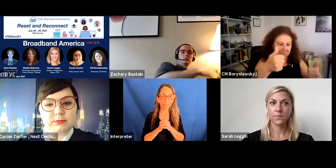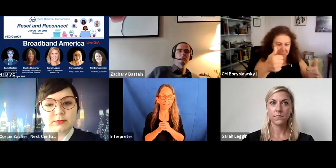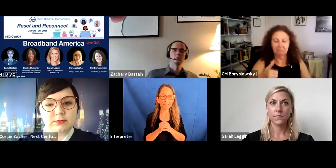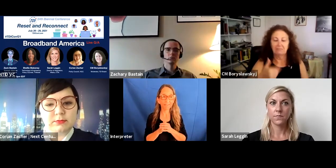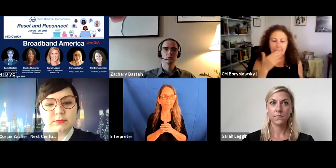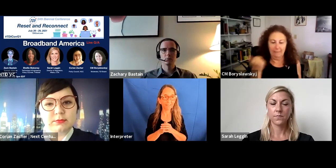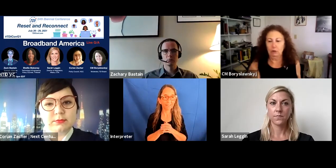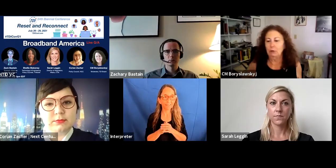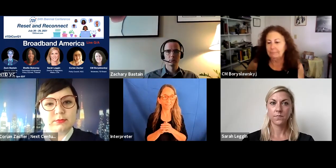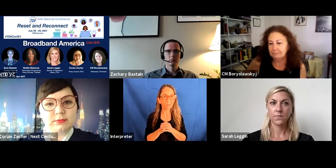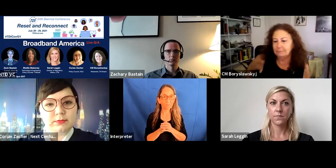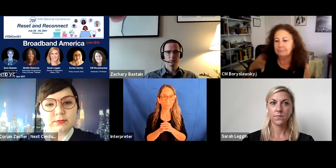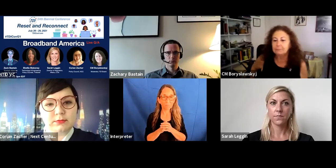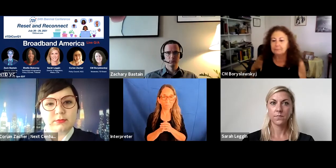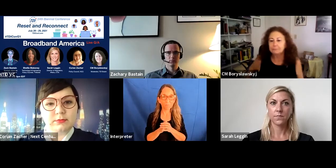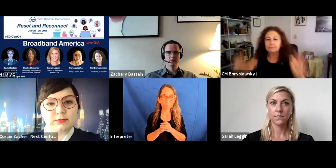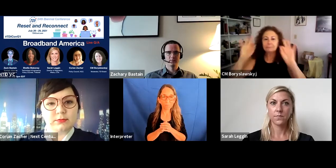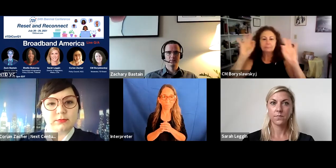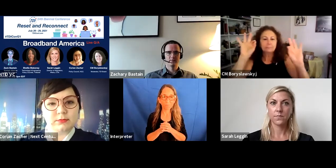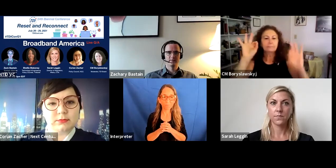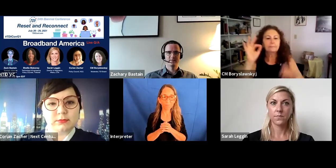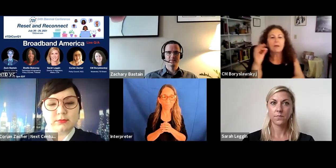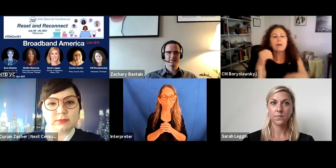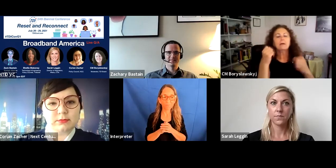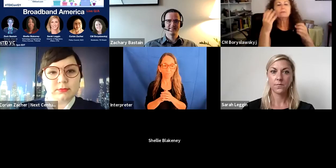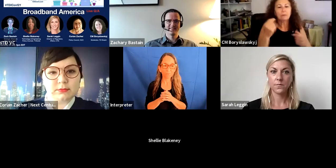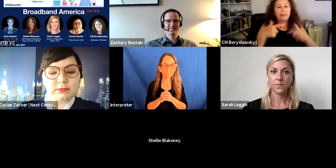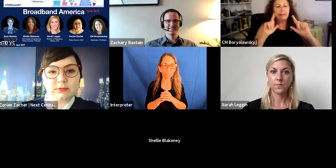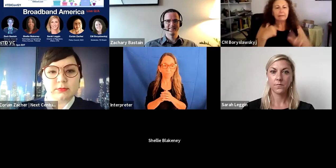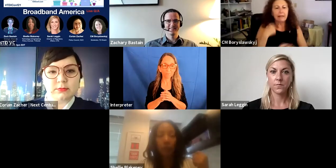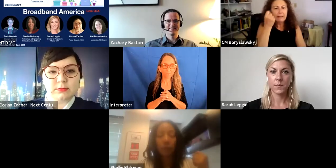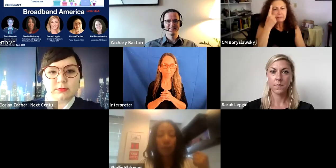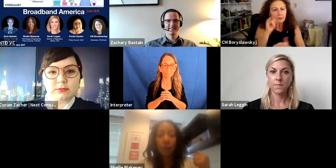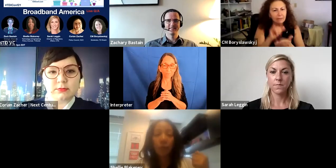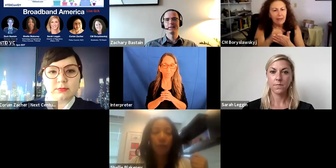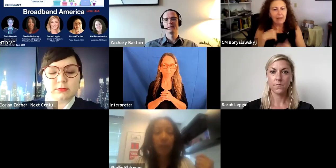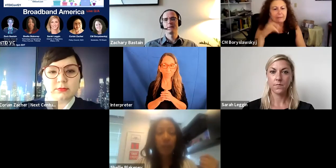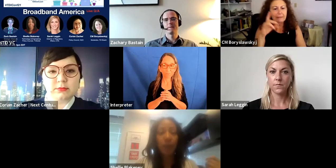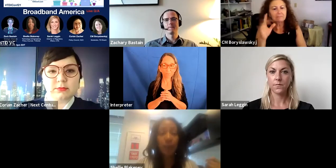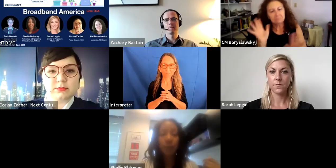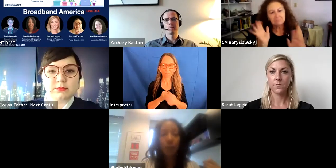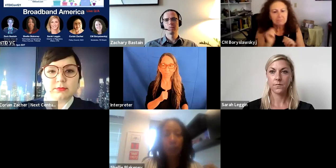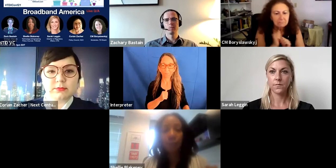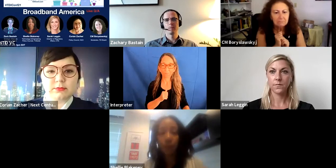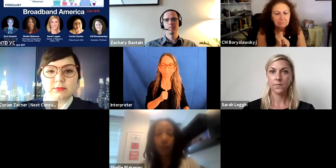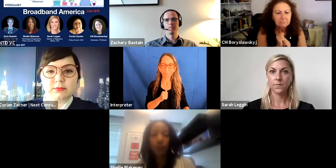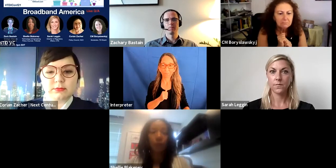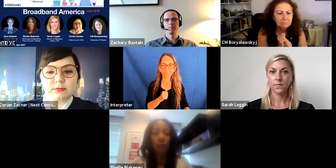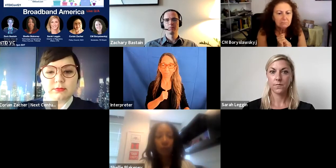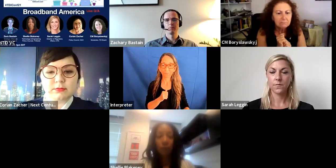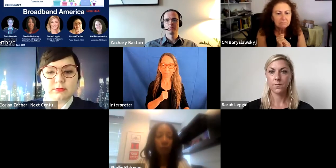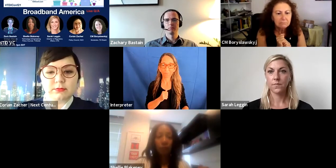I know you're a little short, so if you could just, yep, that's much better, much better. All right, perfect. So,